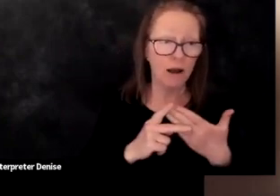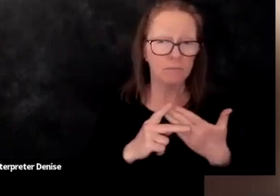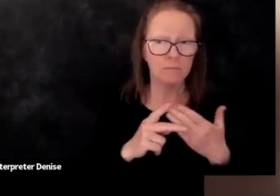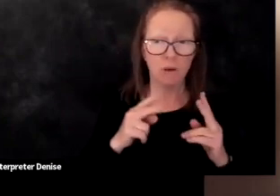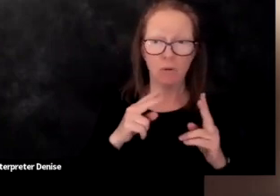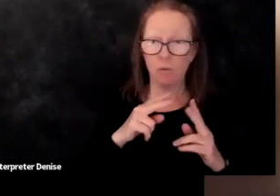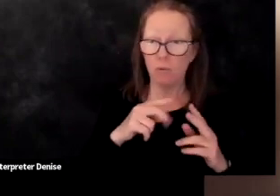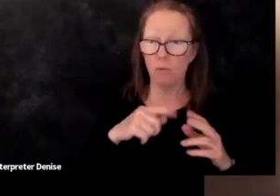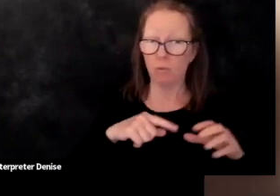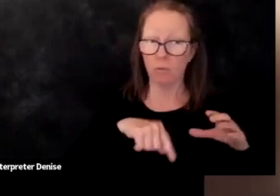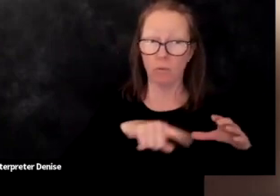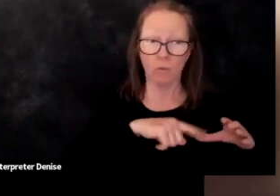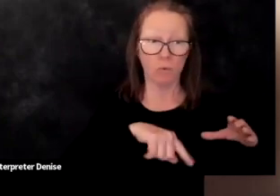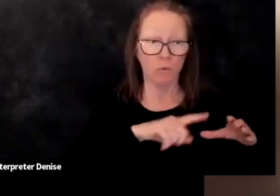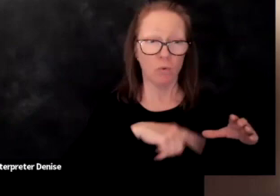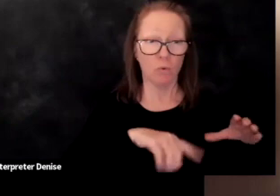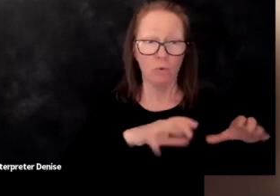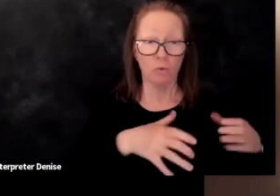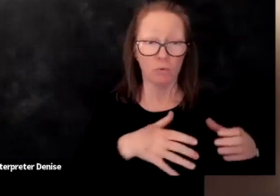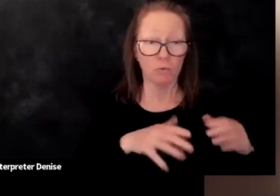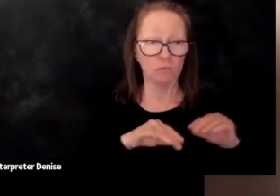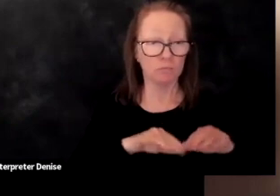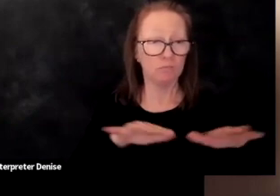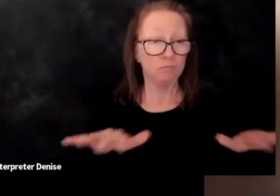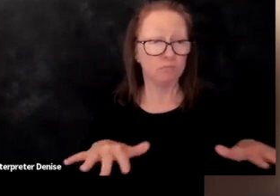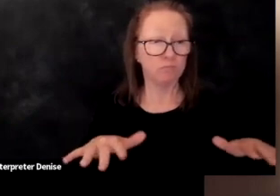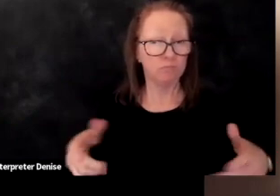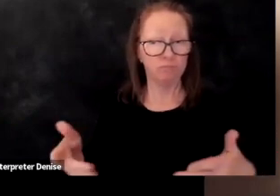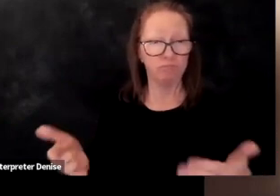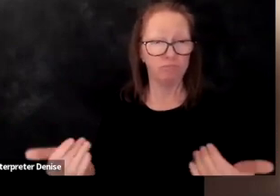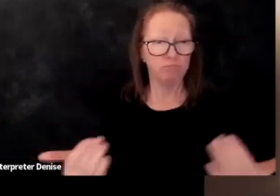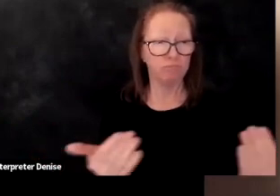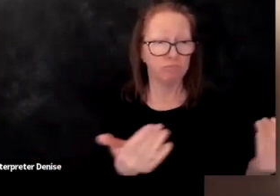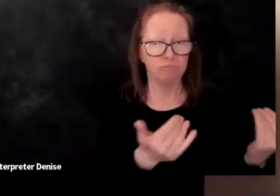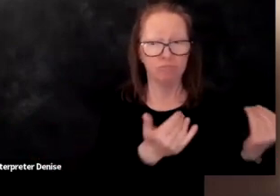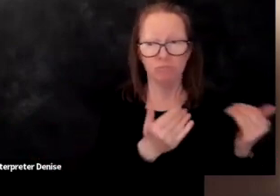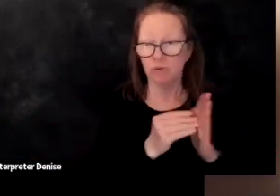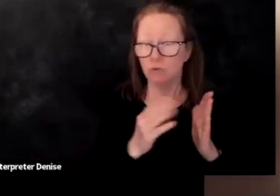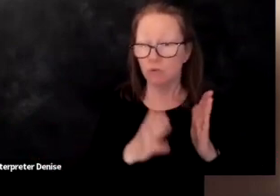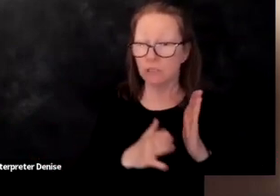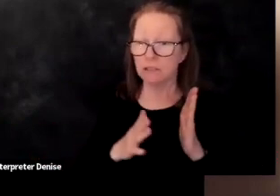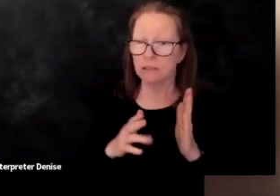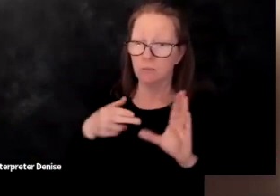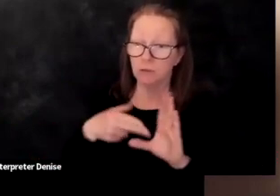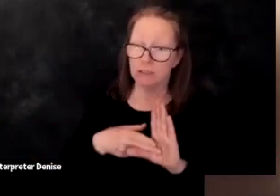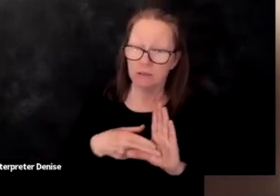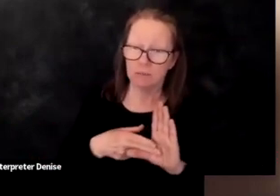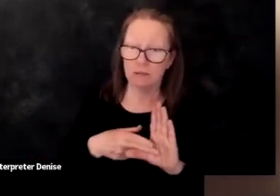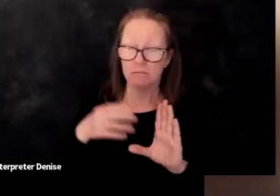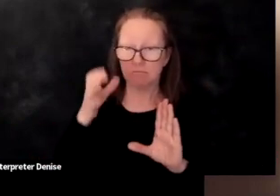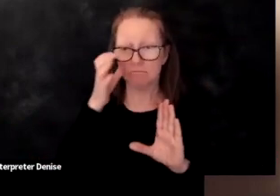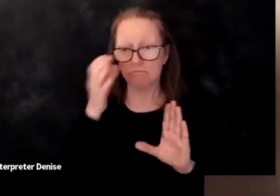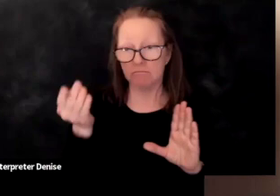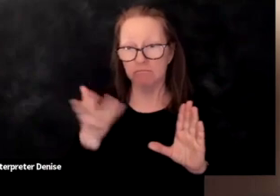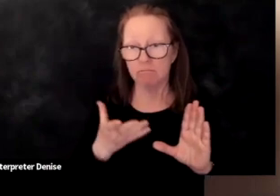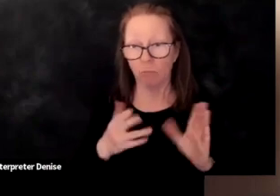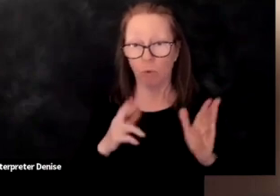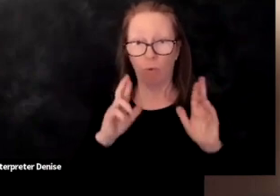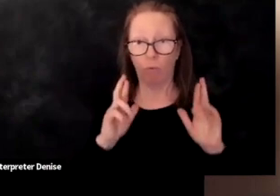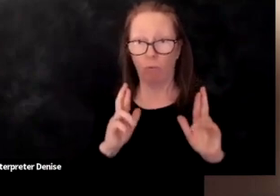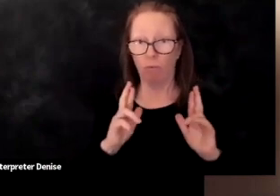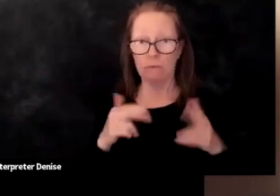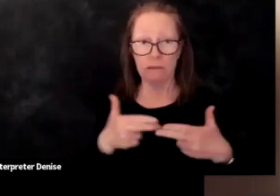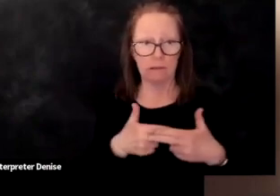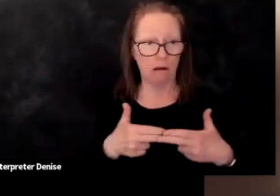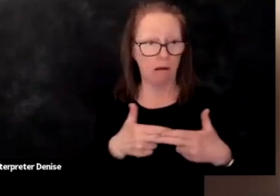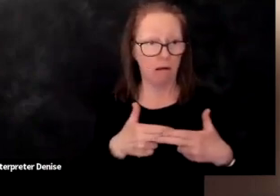the input of their students, of their participants. I hope that folks could take the slide deck and forward